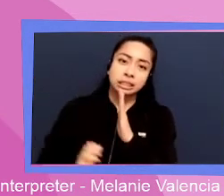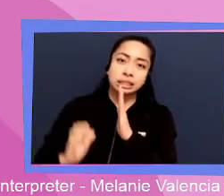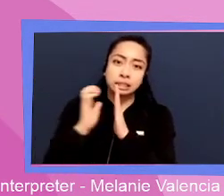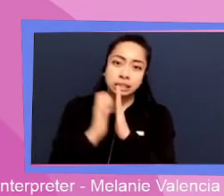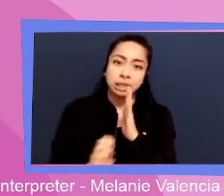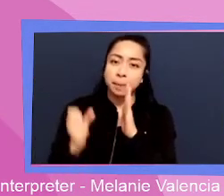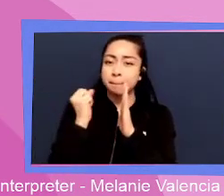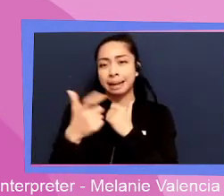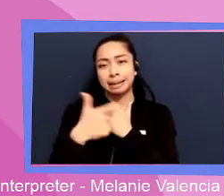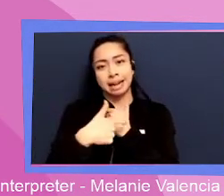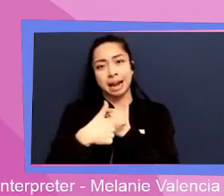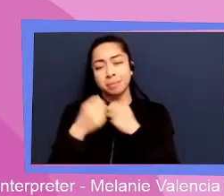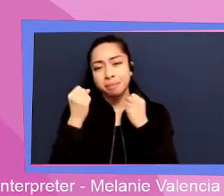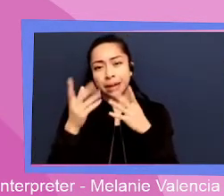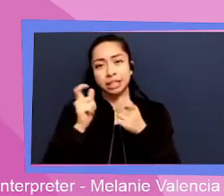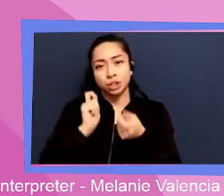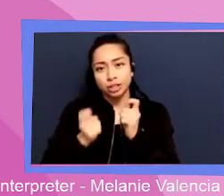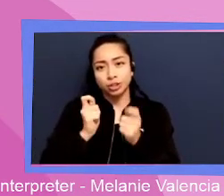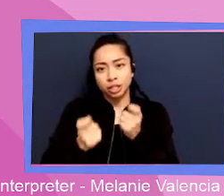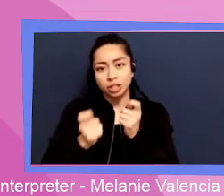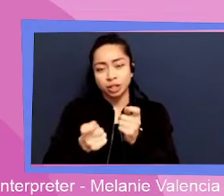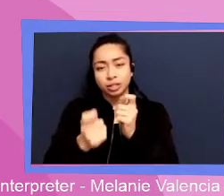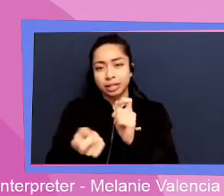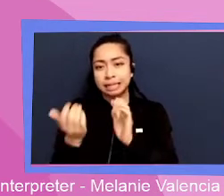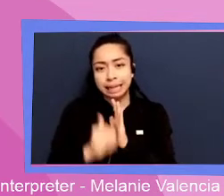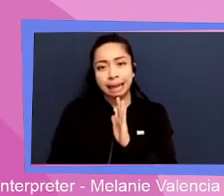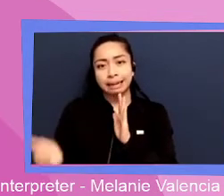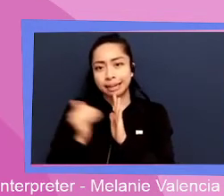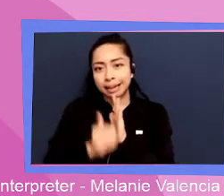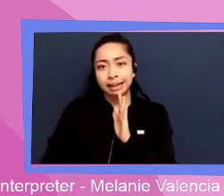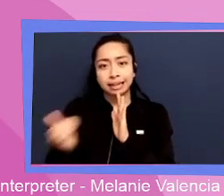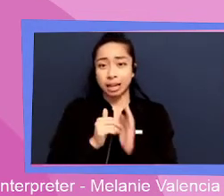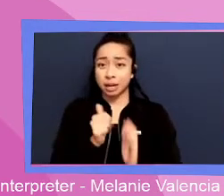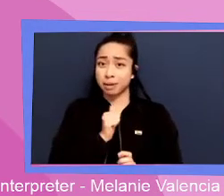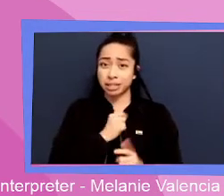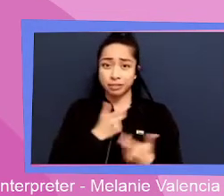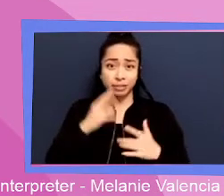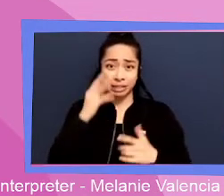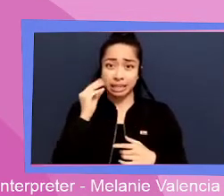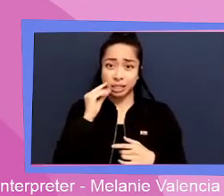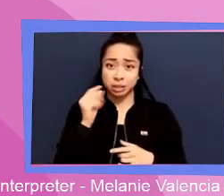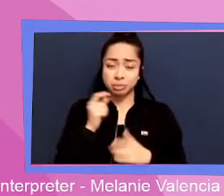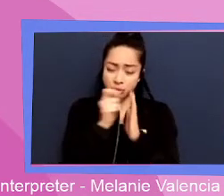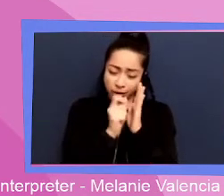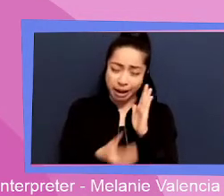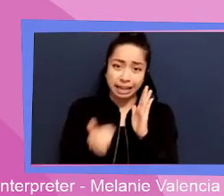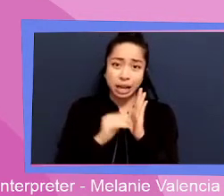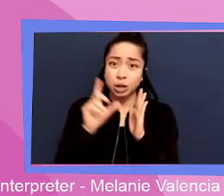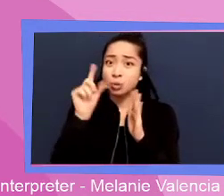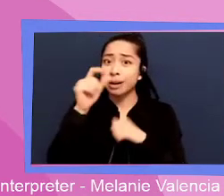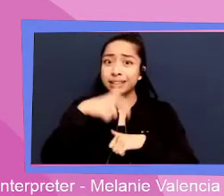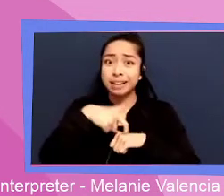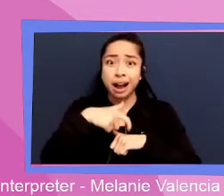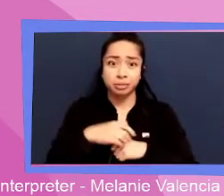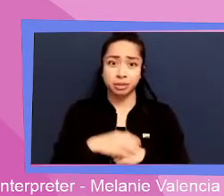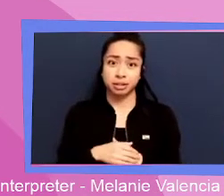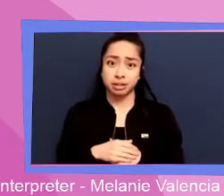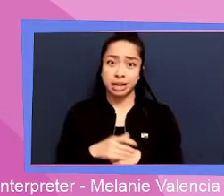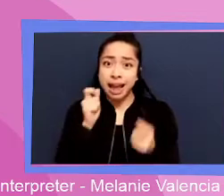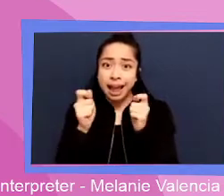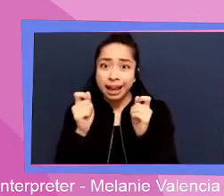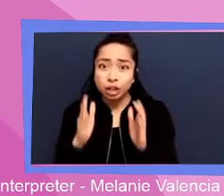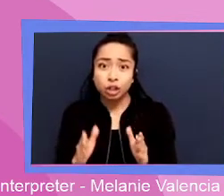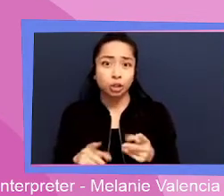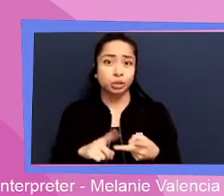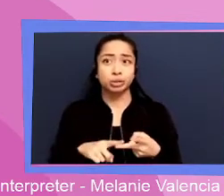20. There is agents that get involved, editors that get involved, copy editors